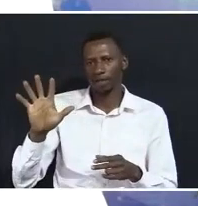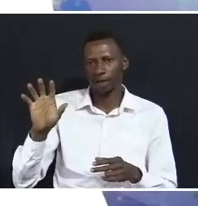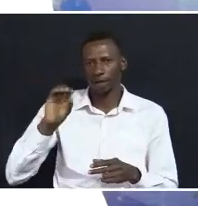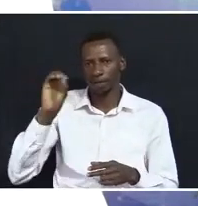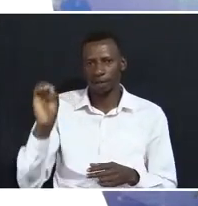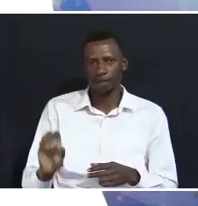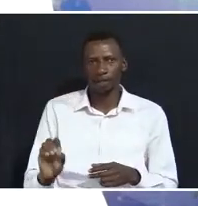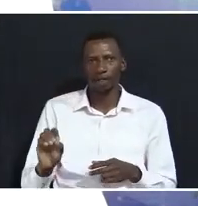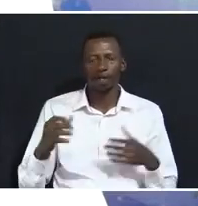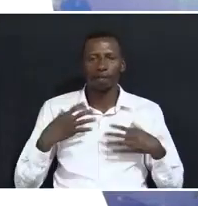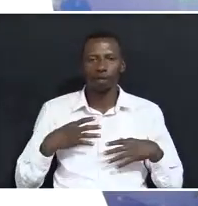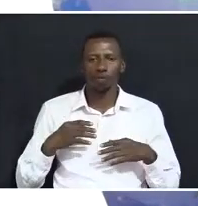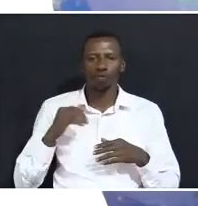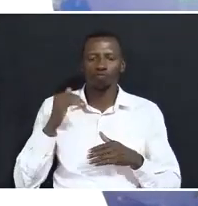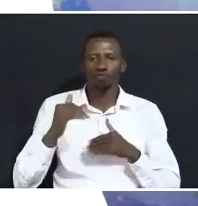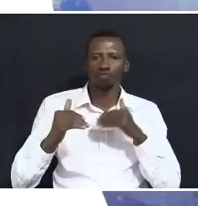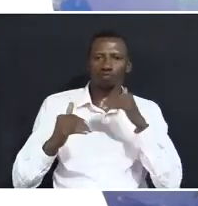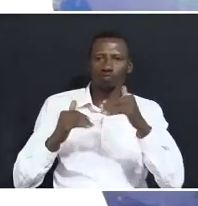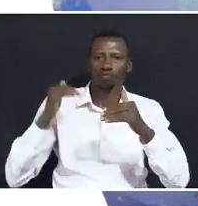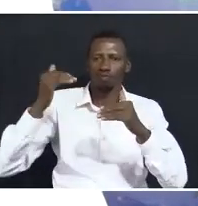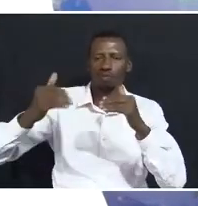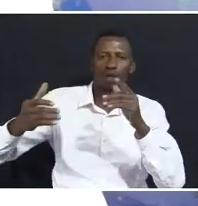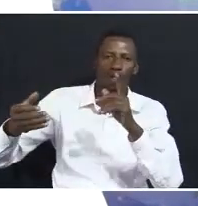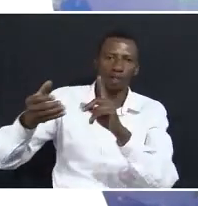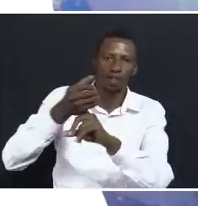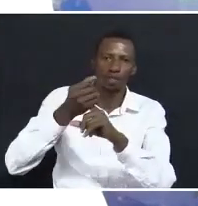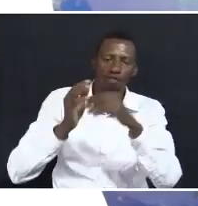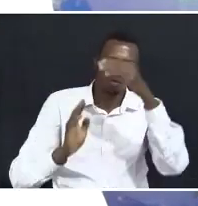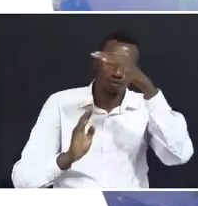of climbers achieve that goal.